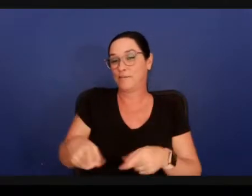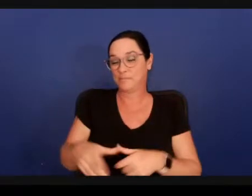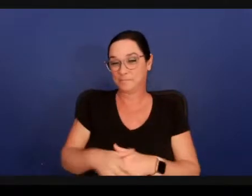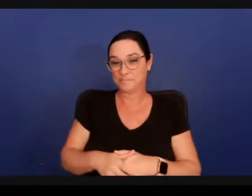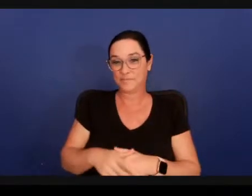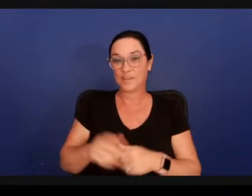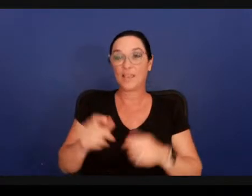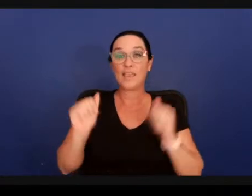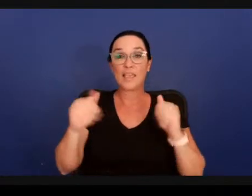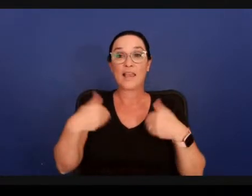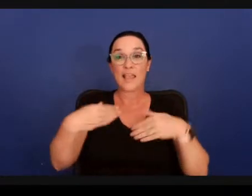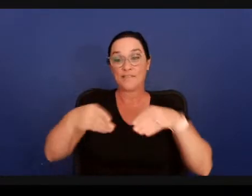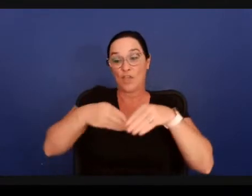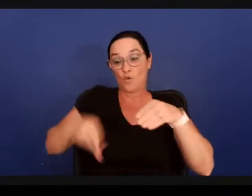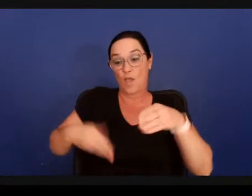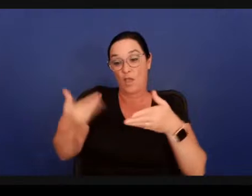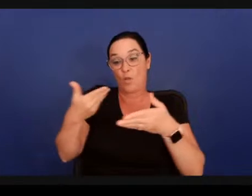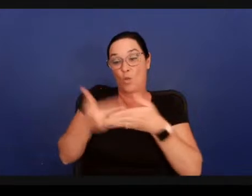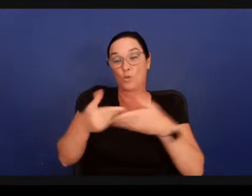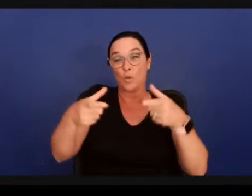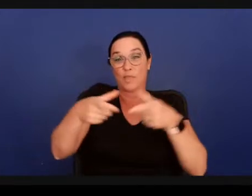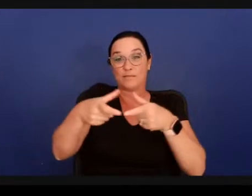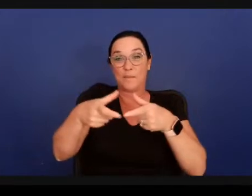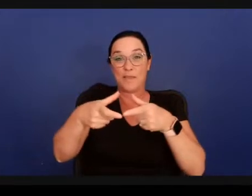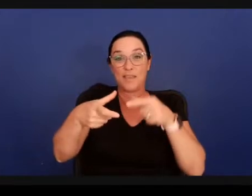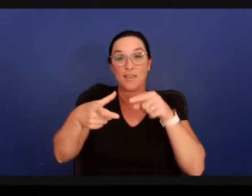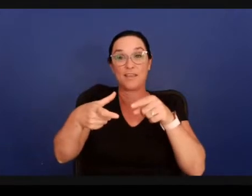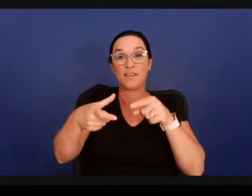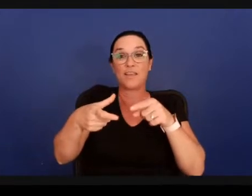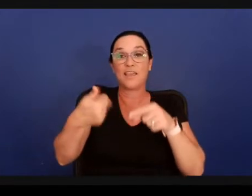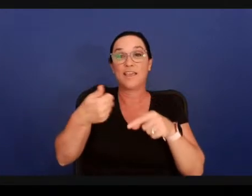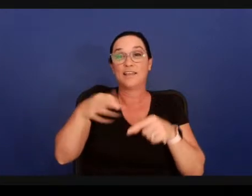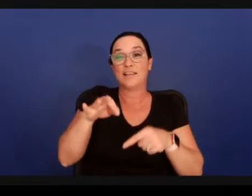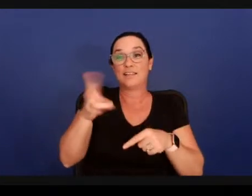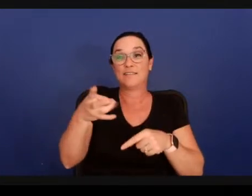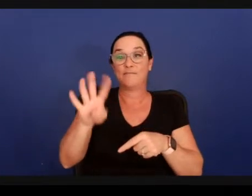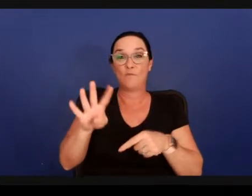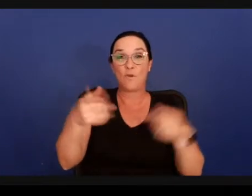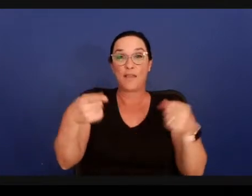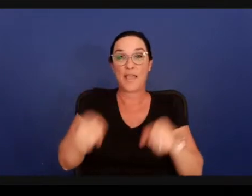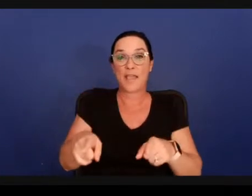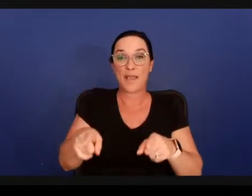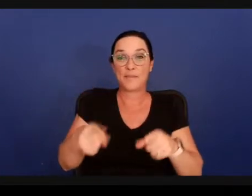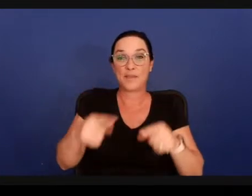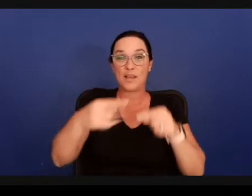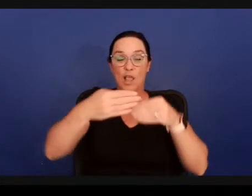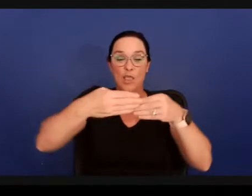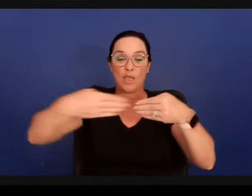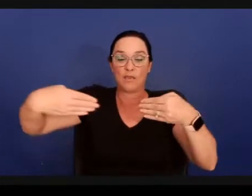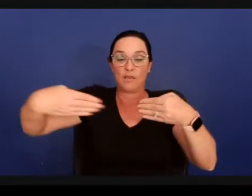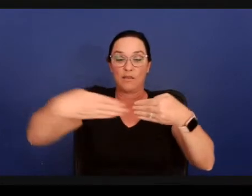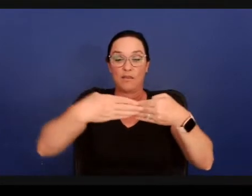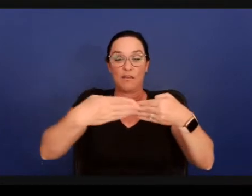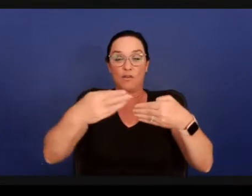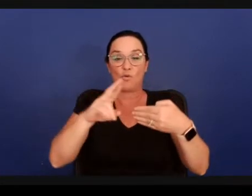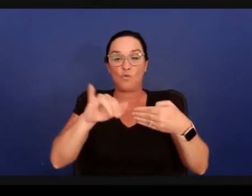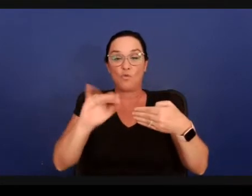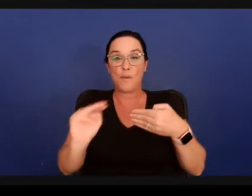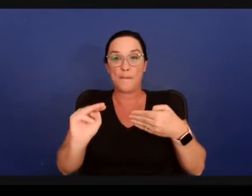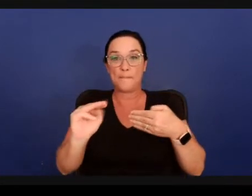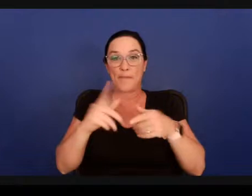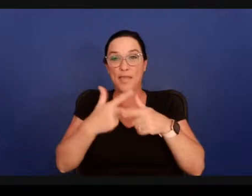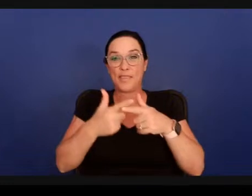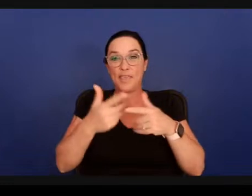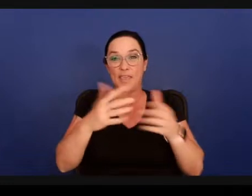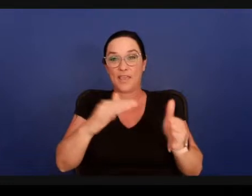to the summit, right? Where you can have it popping out. And 74 occurred along the rim right through here, but also a little bit further to the south at